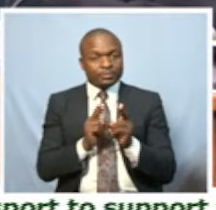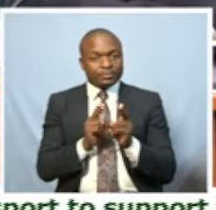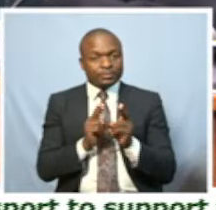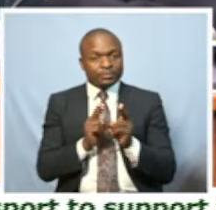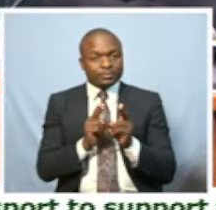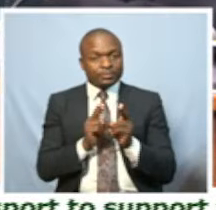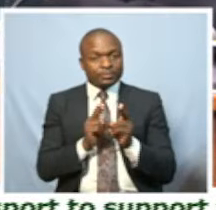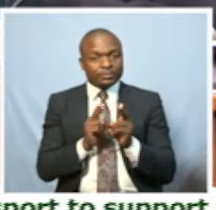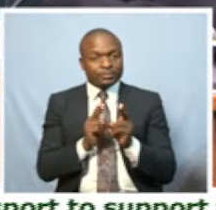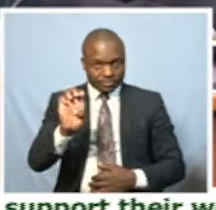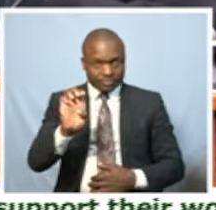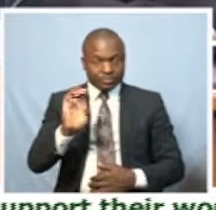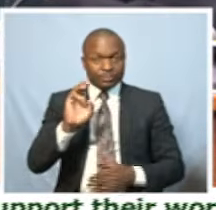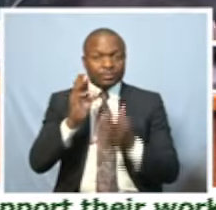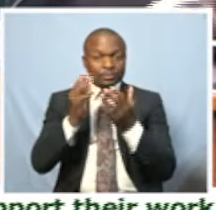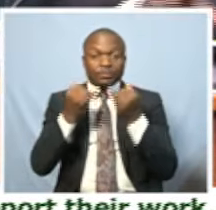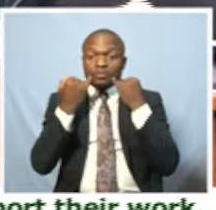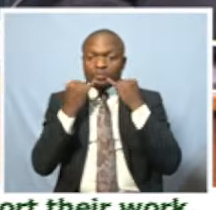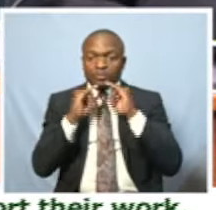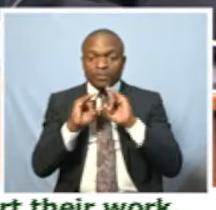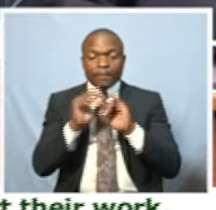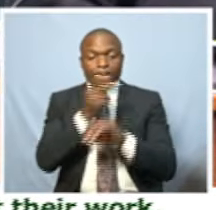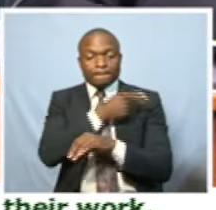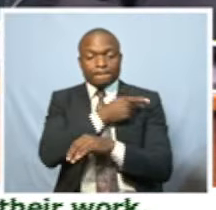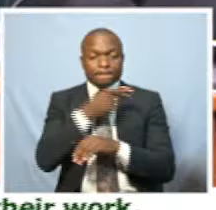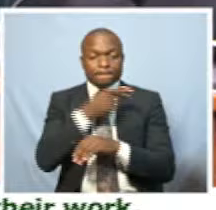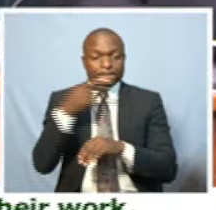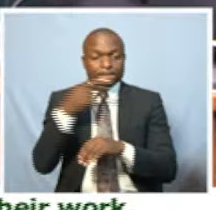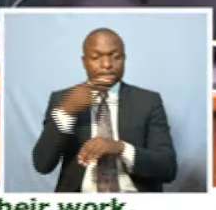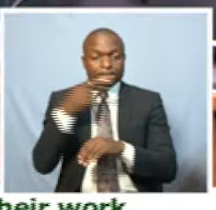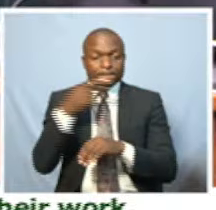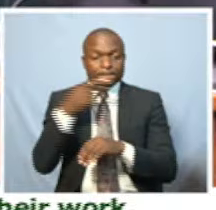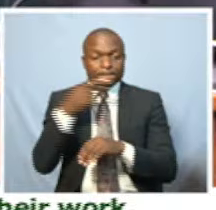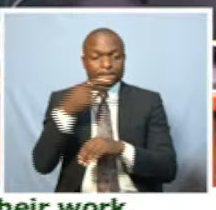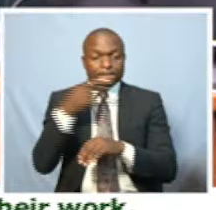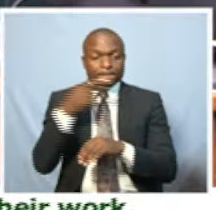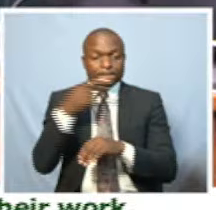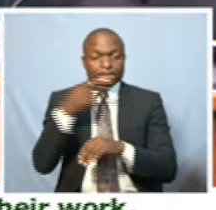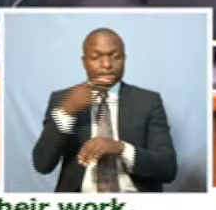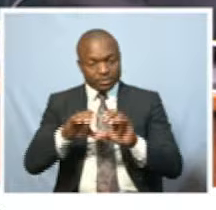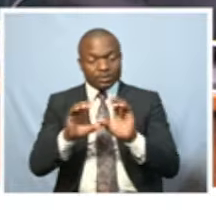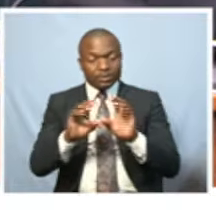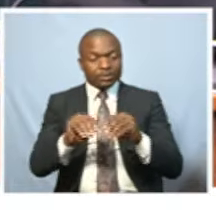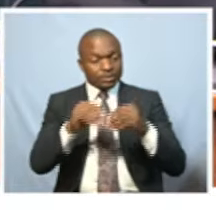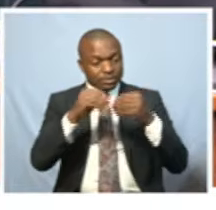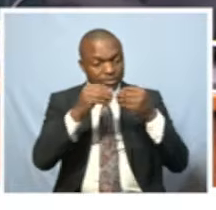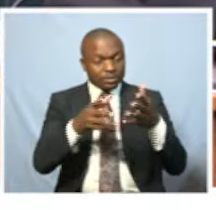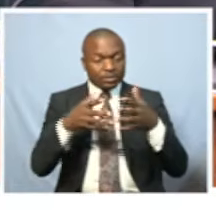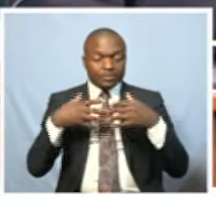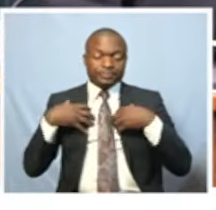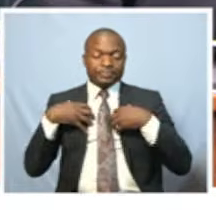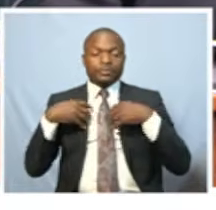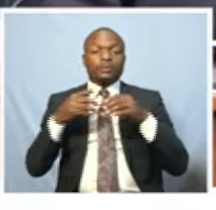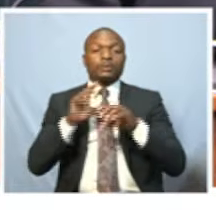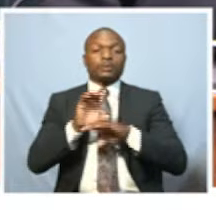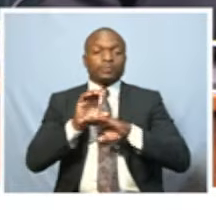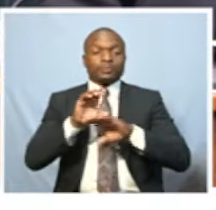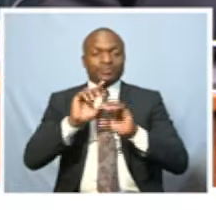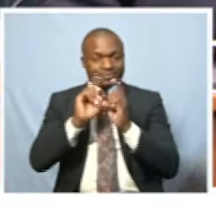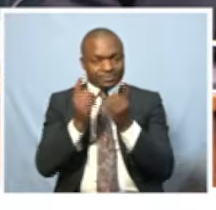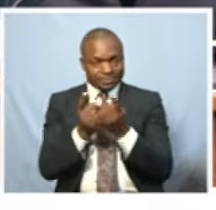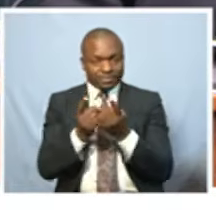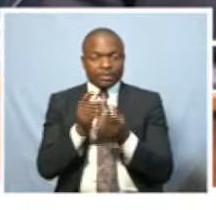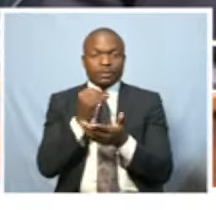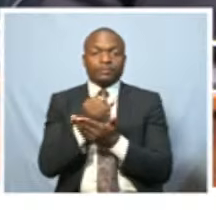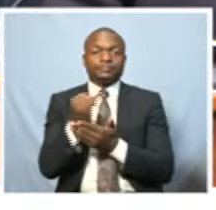Part E, we wish to inform the August House that there are indeed plans to continue restocking livestock in Chiluvi district. Therefore,